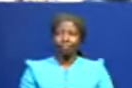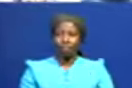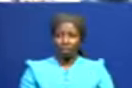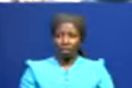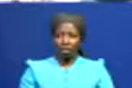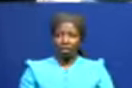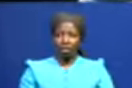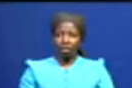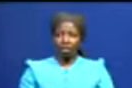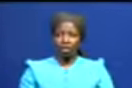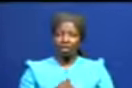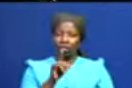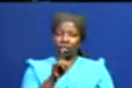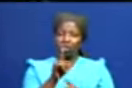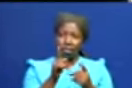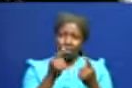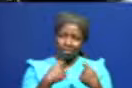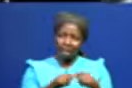foreign